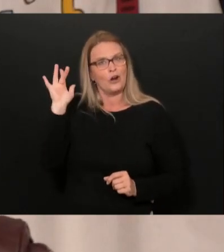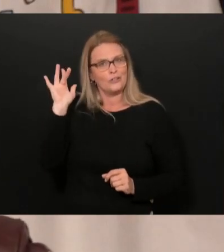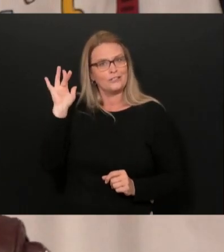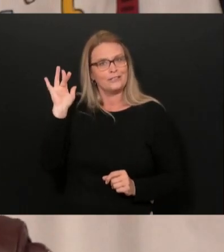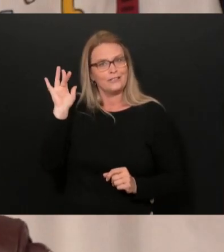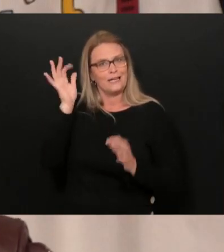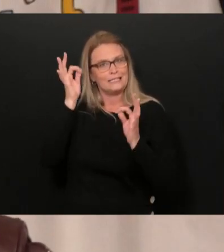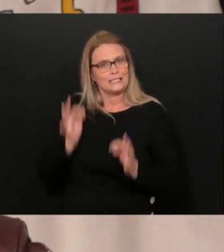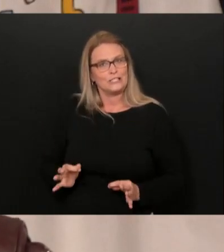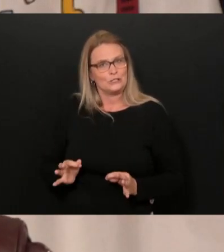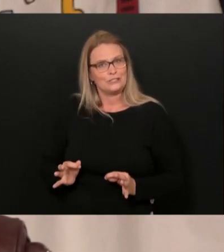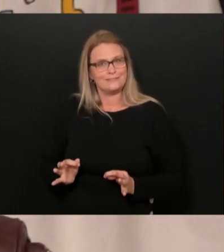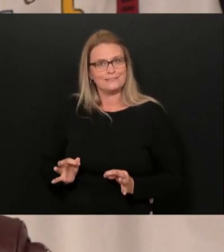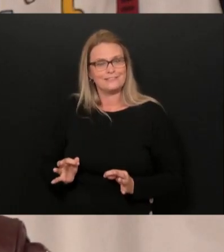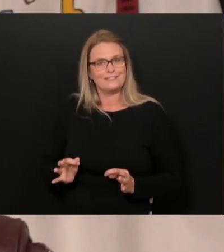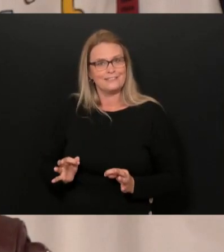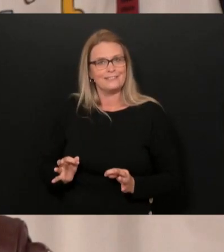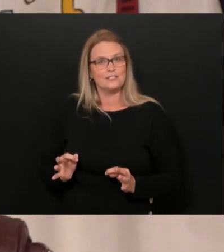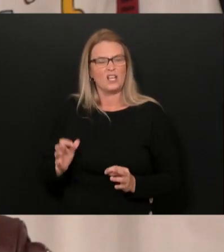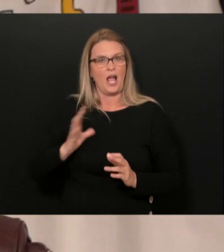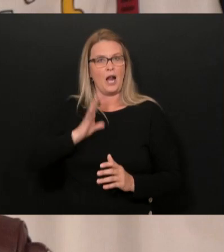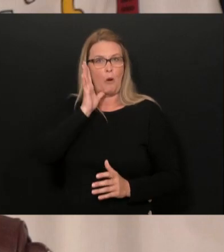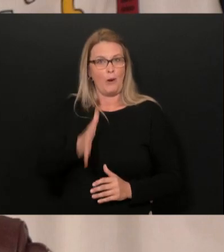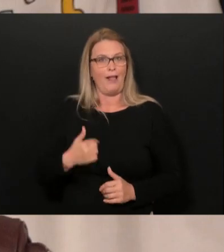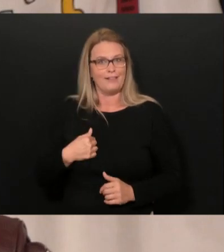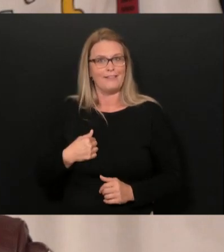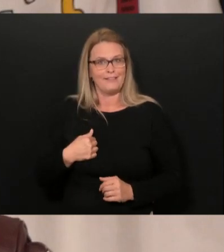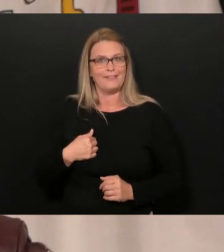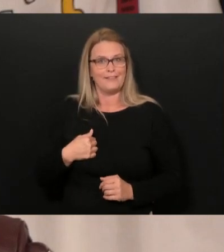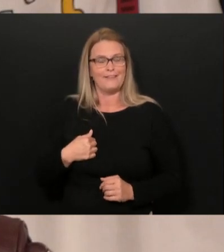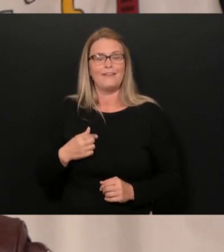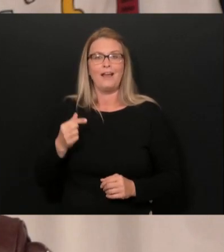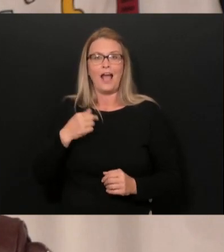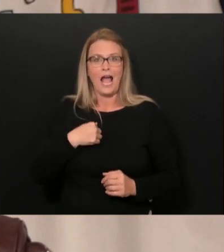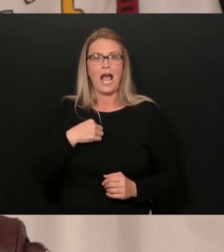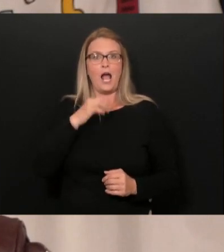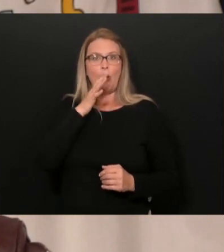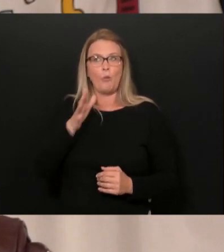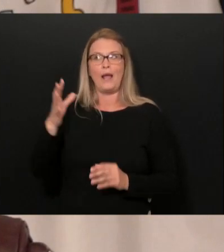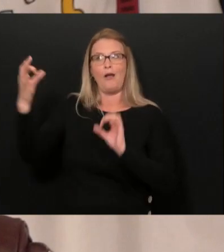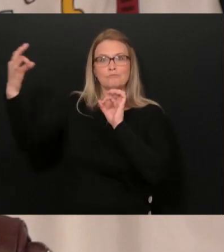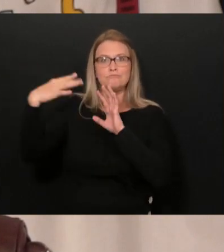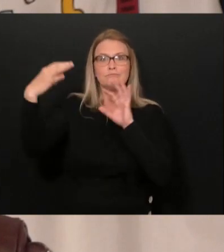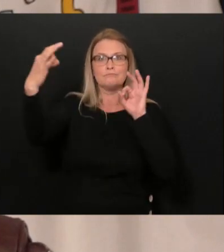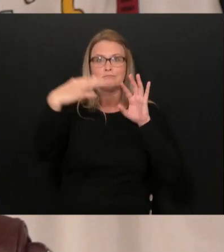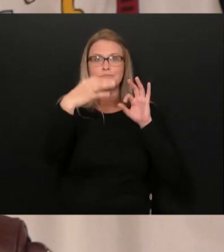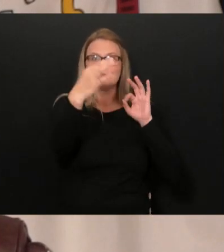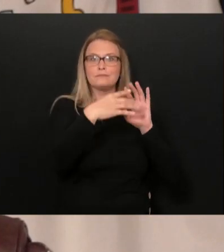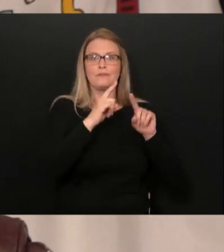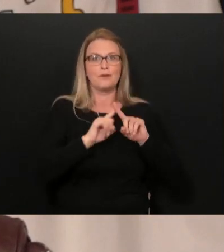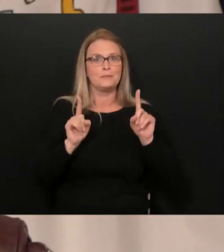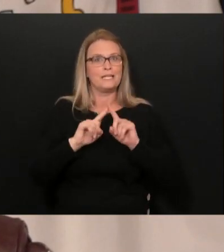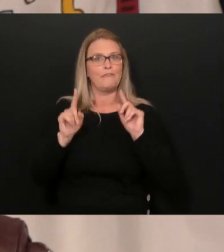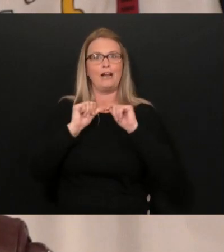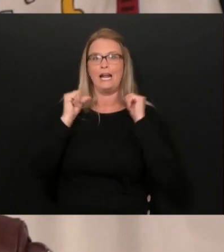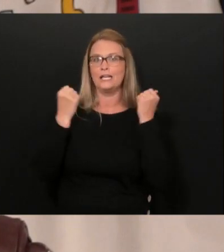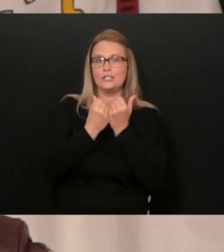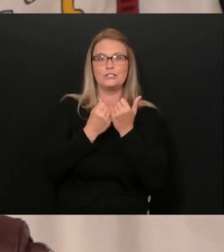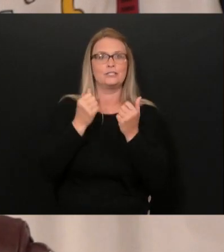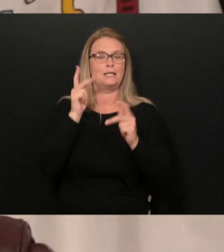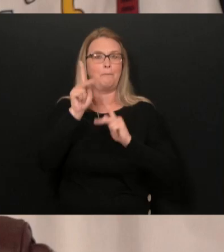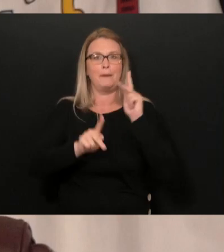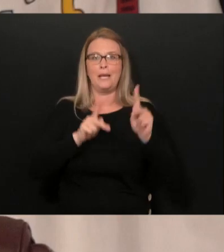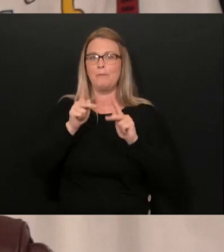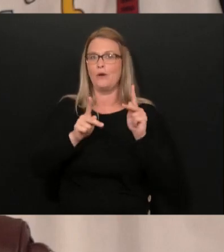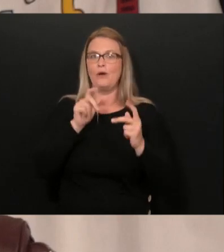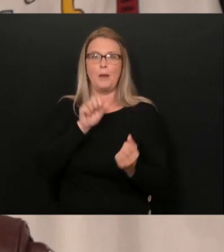doing, and we will be really smart. And we will take into advisement all the different, you know, approaches that come to